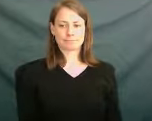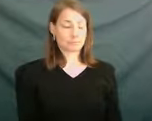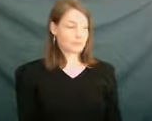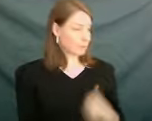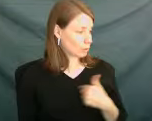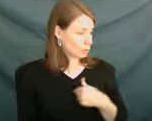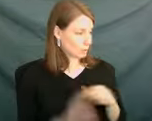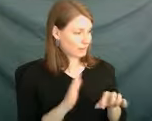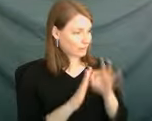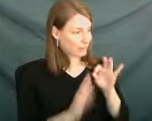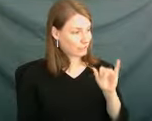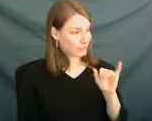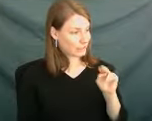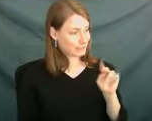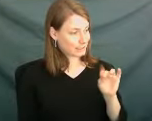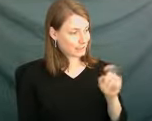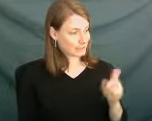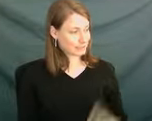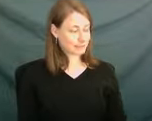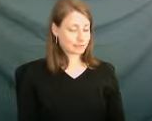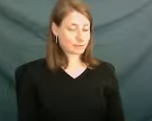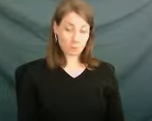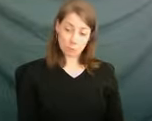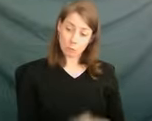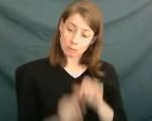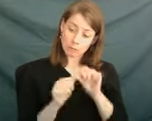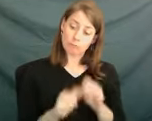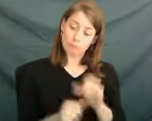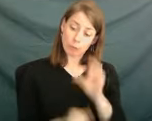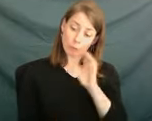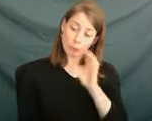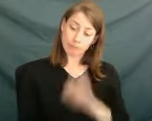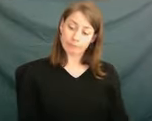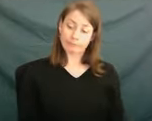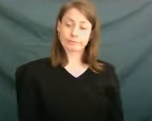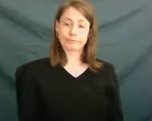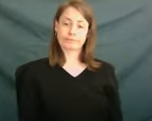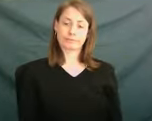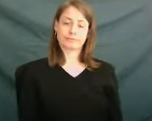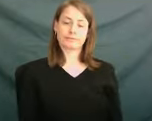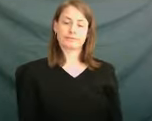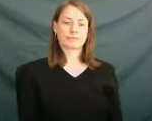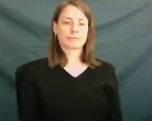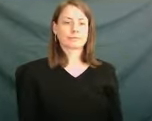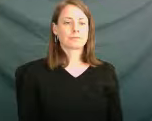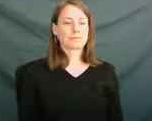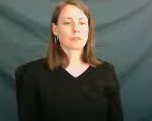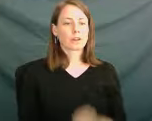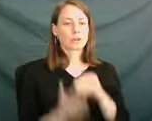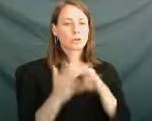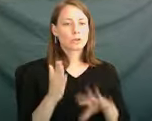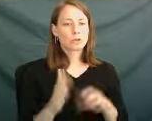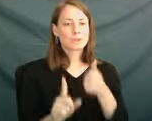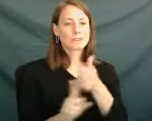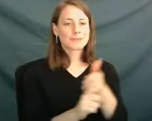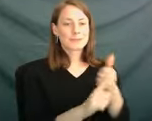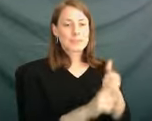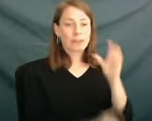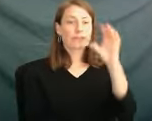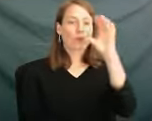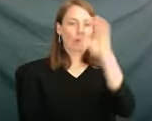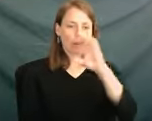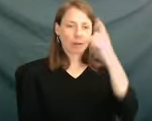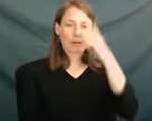Okay. The students are finally searching for themselves. Is that database? That looks to me like a two-way table.